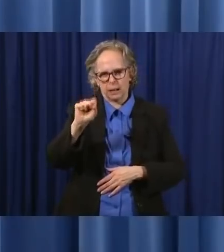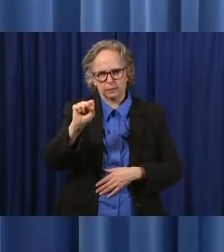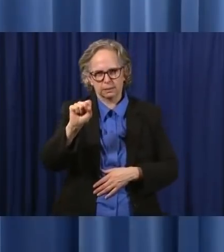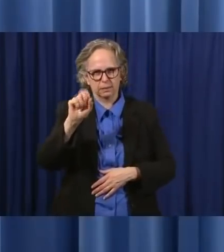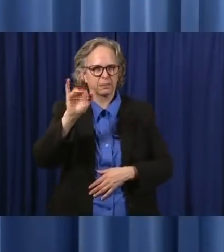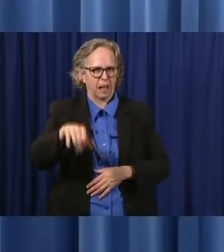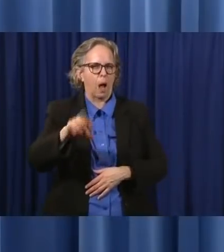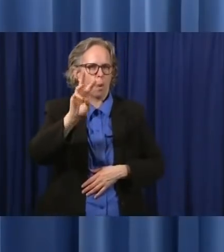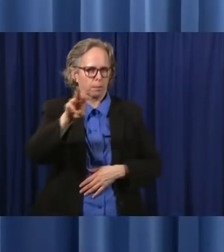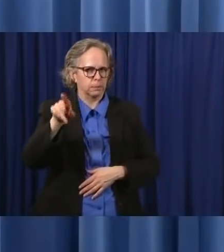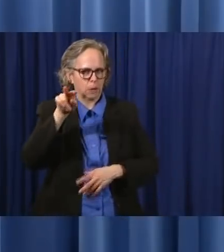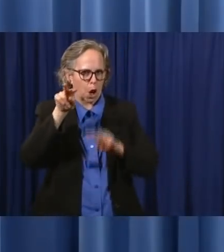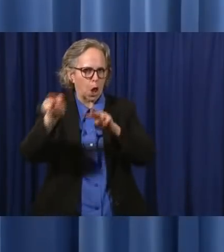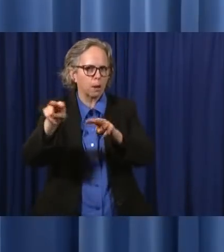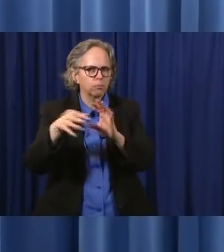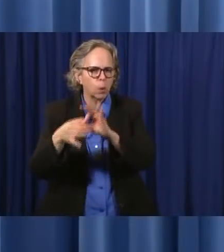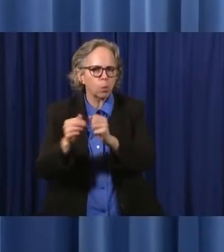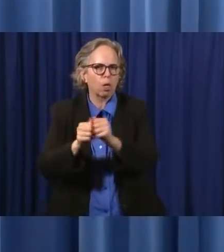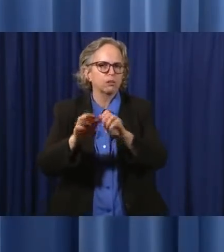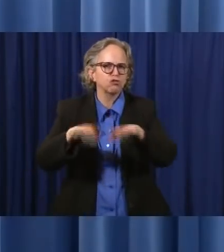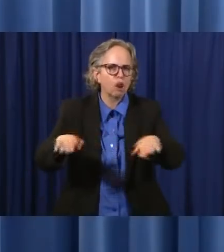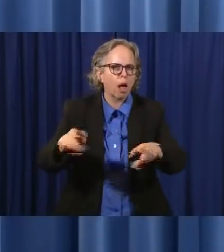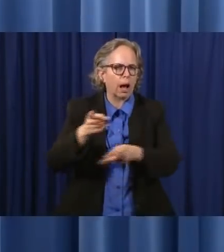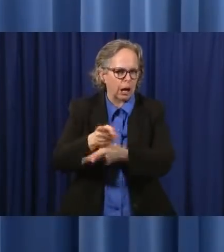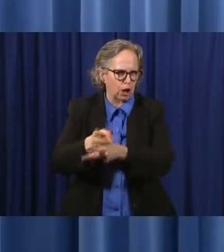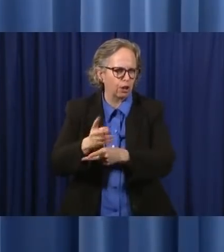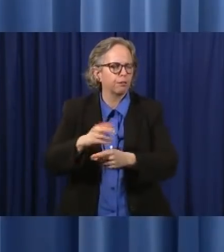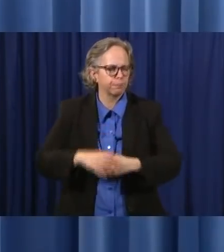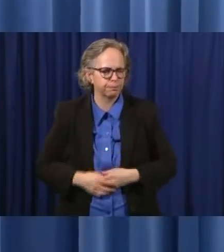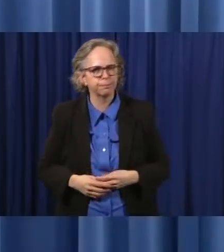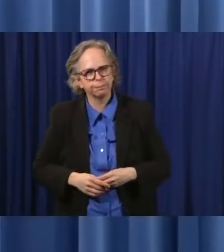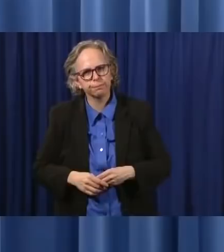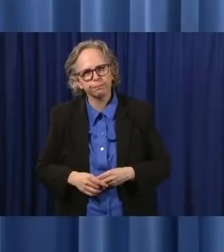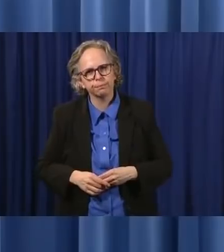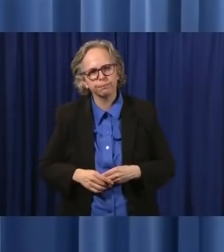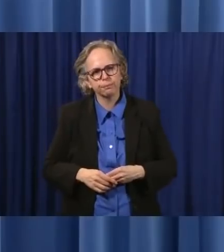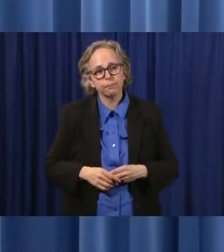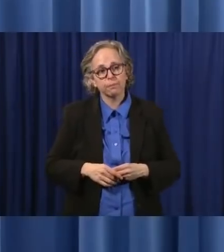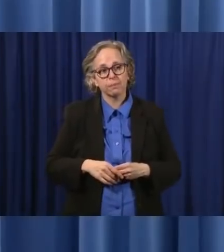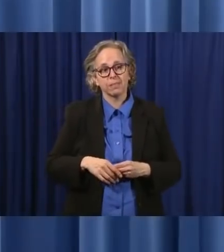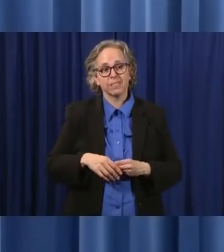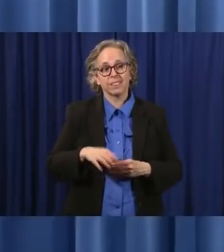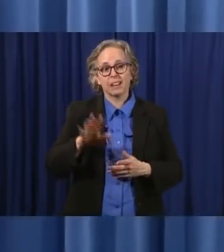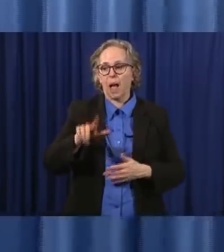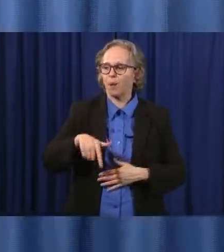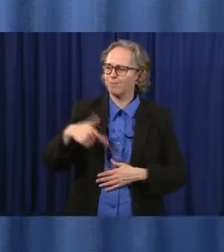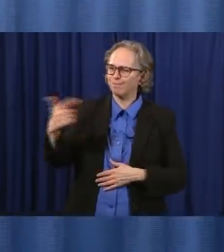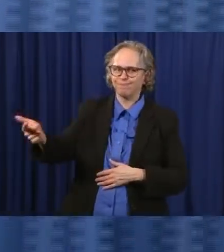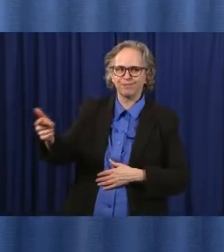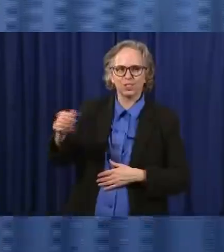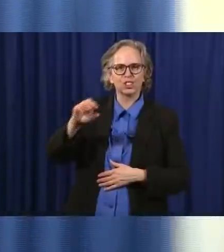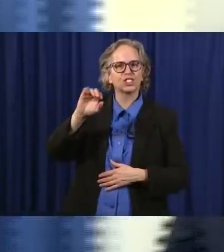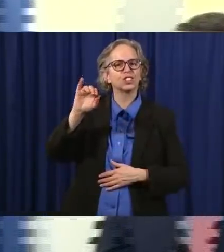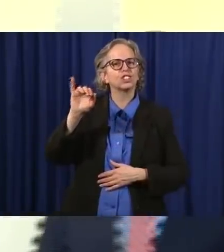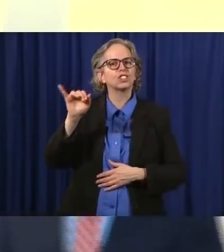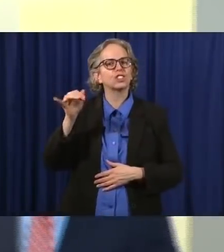additional openings is the Lieutenant Governor, who will have some other announcements to make. Thank you very much,